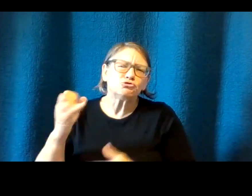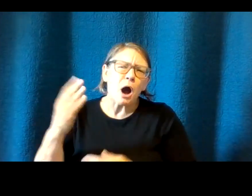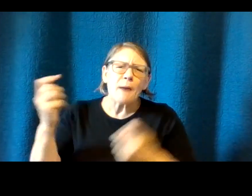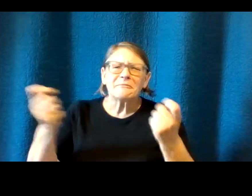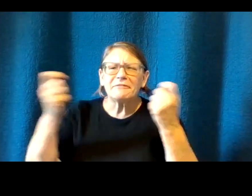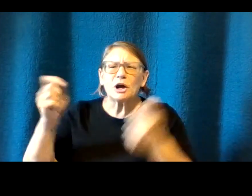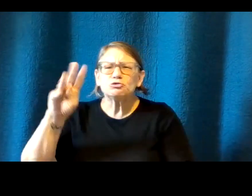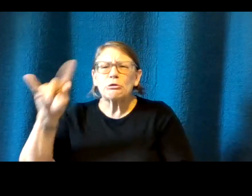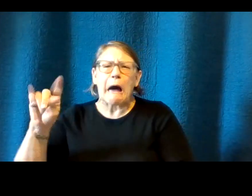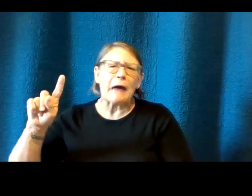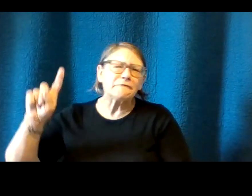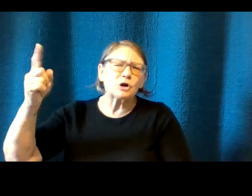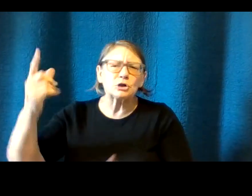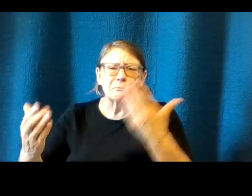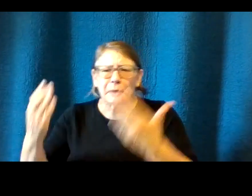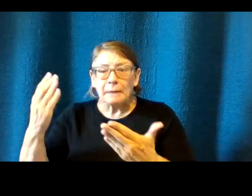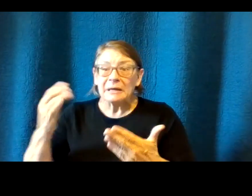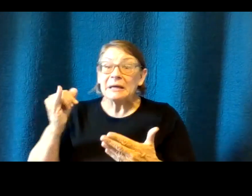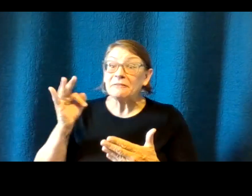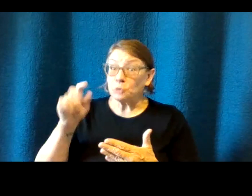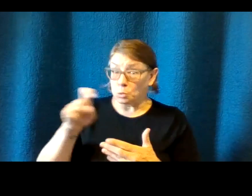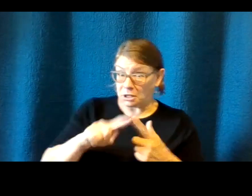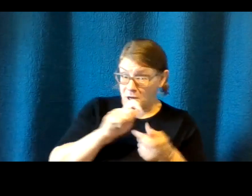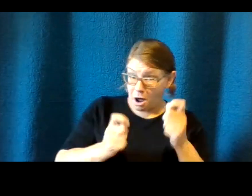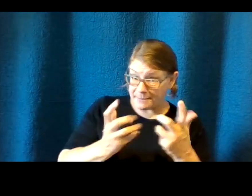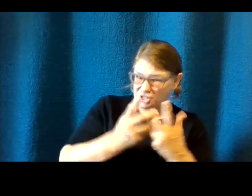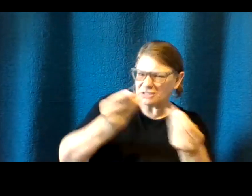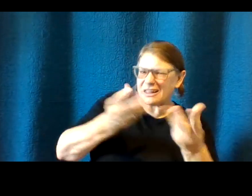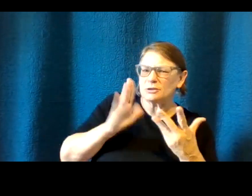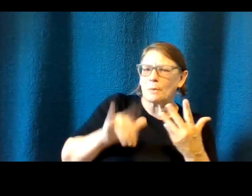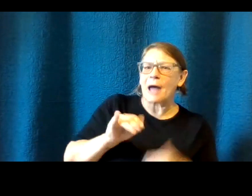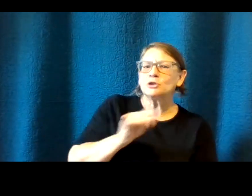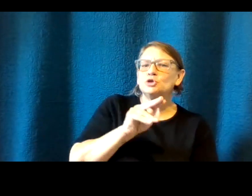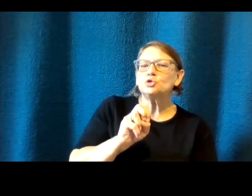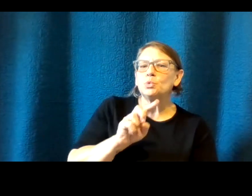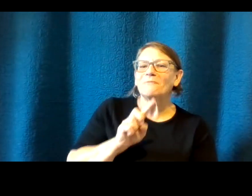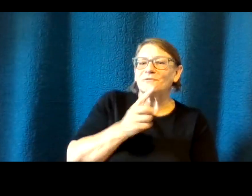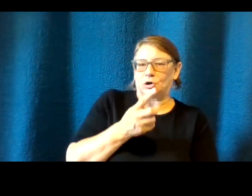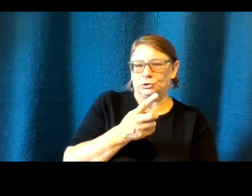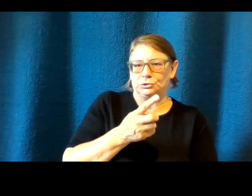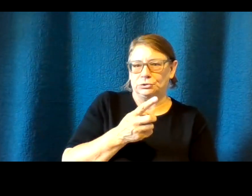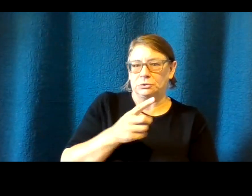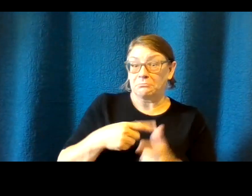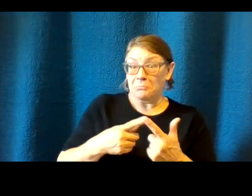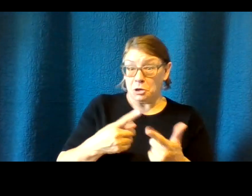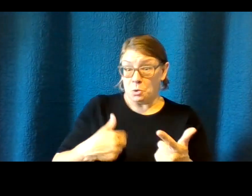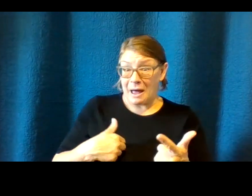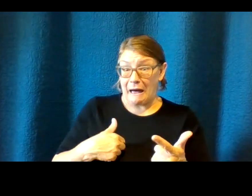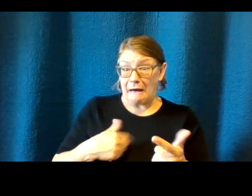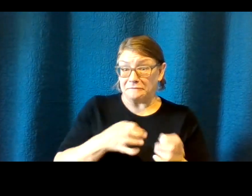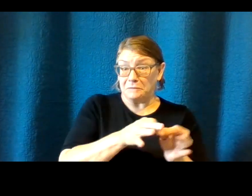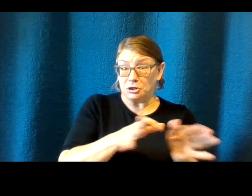any accommodations, June 1st, and then at least you have fair. And if you can't